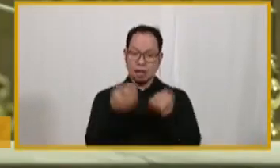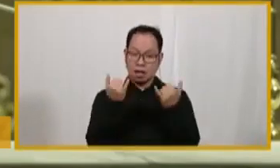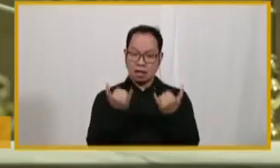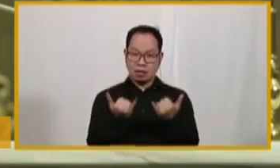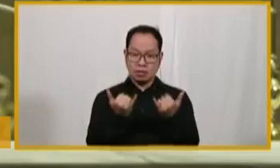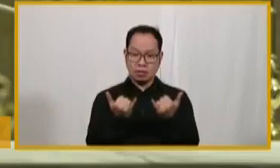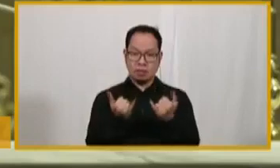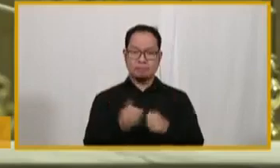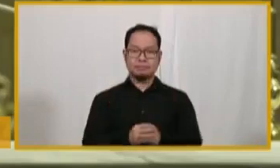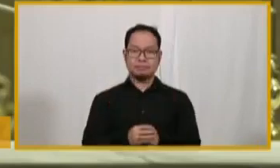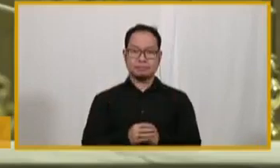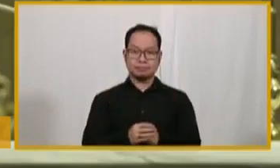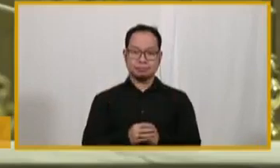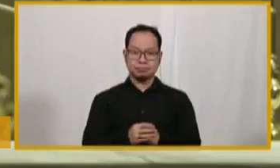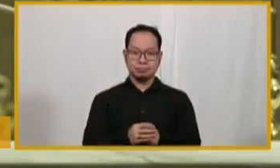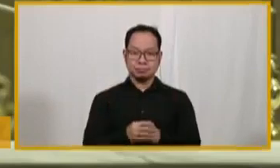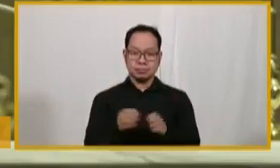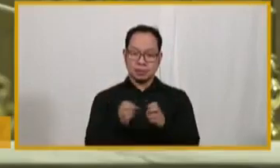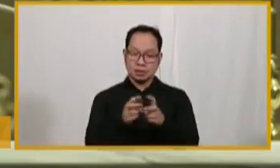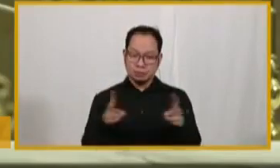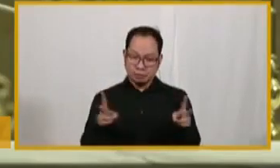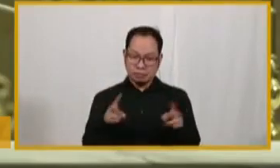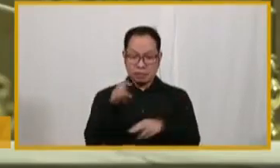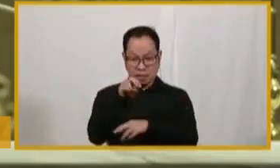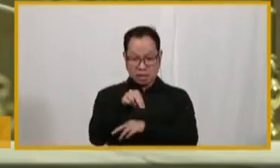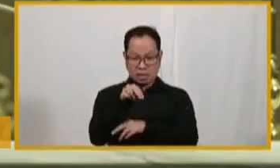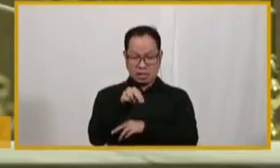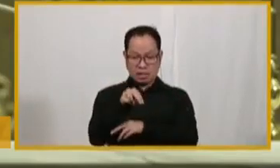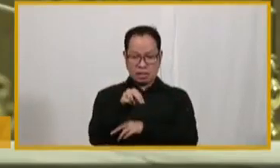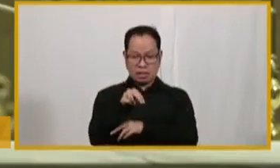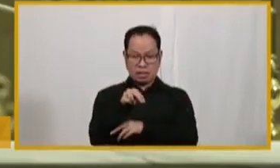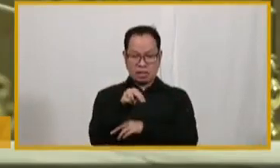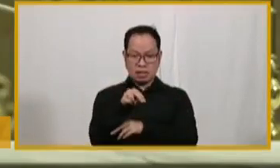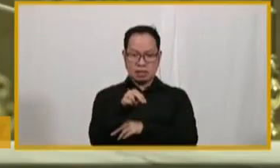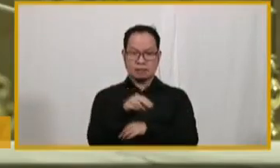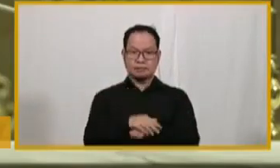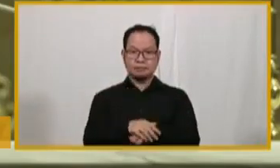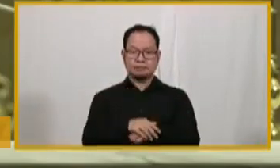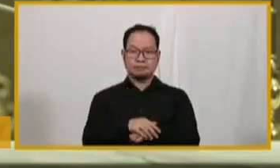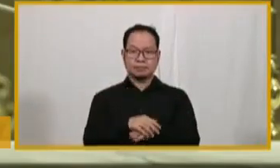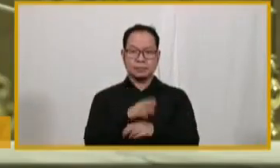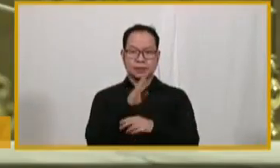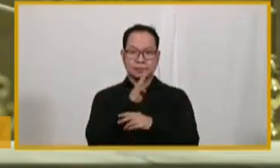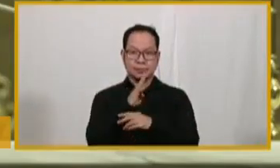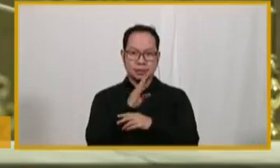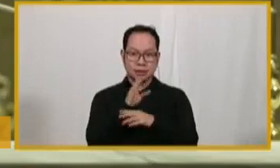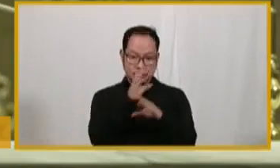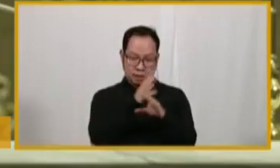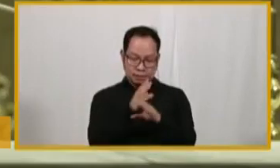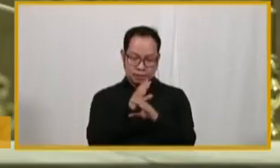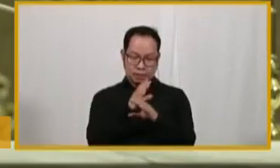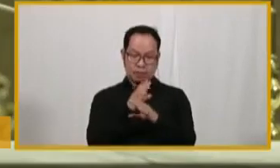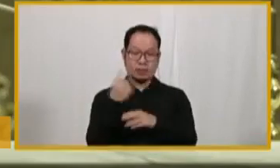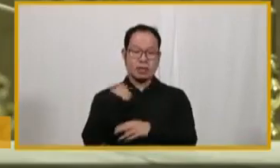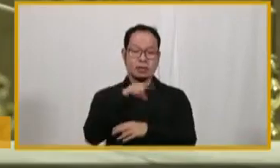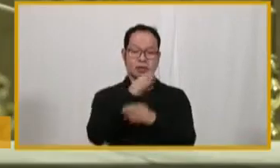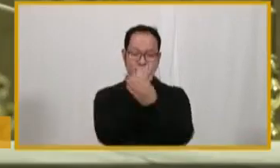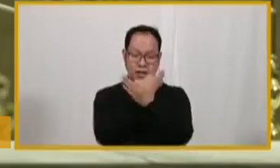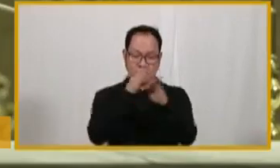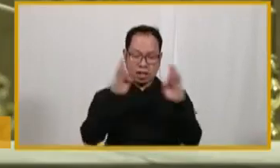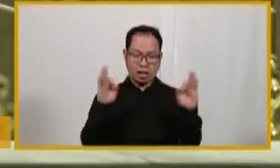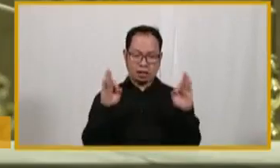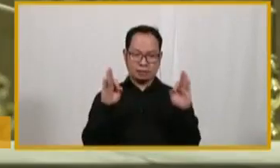Ngayon, bagamat kailangan pa din ng pag-iingat, ay malaya na tayong